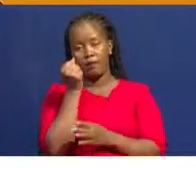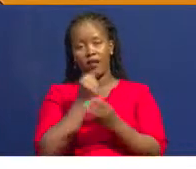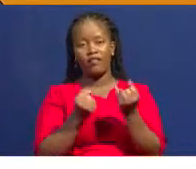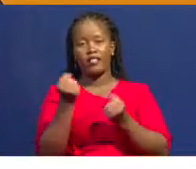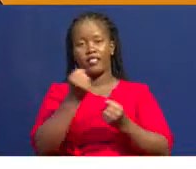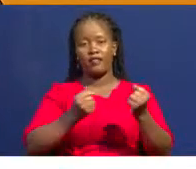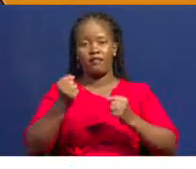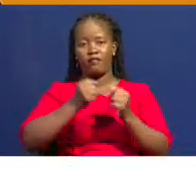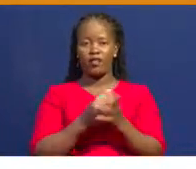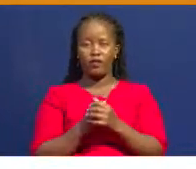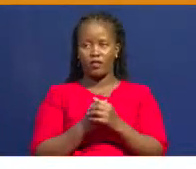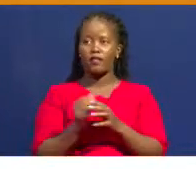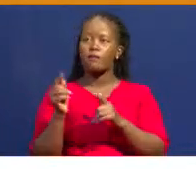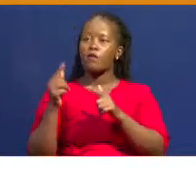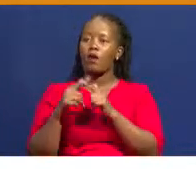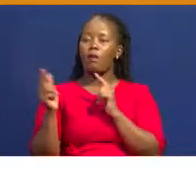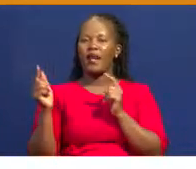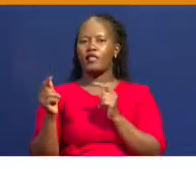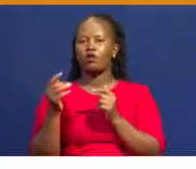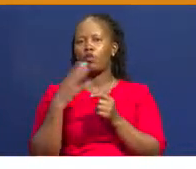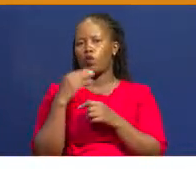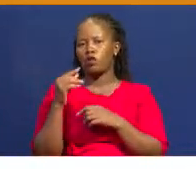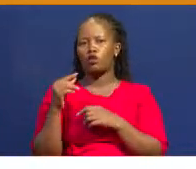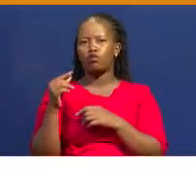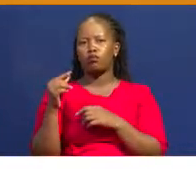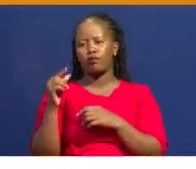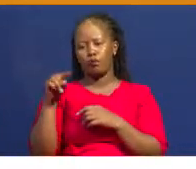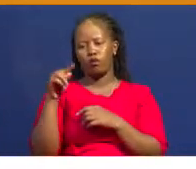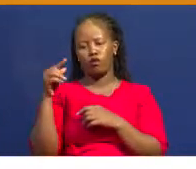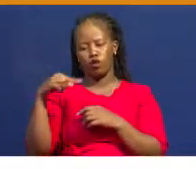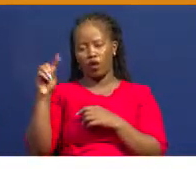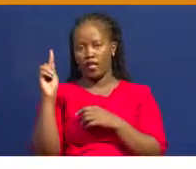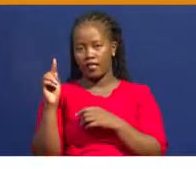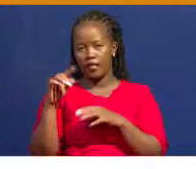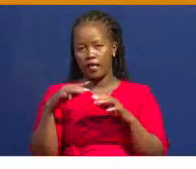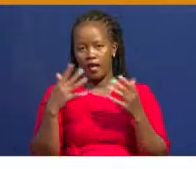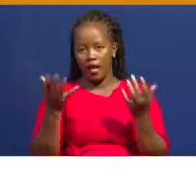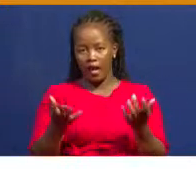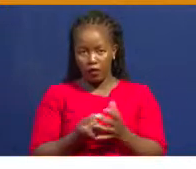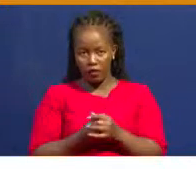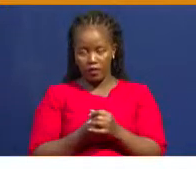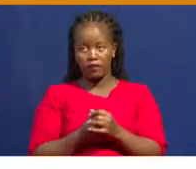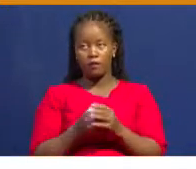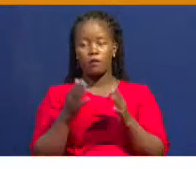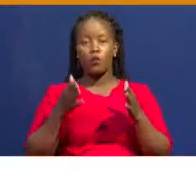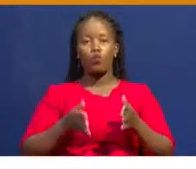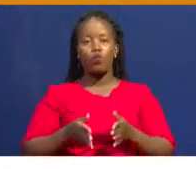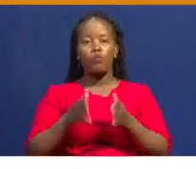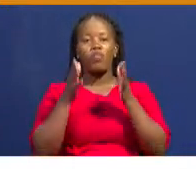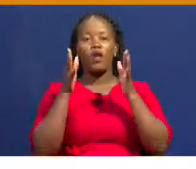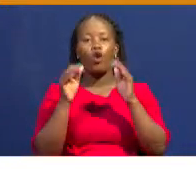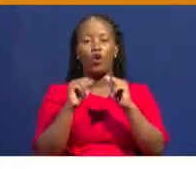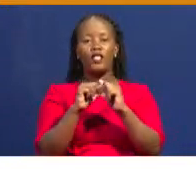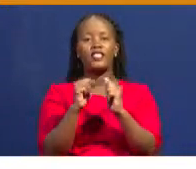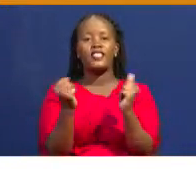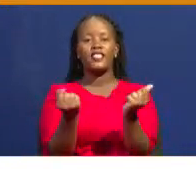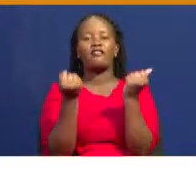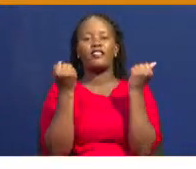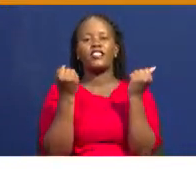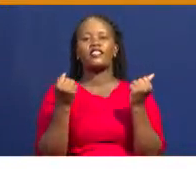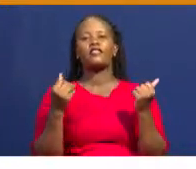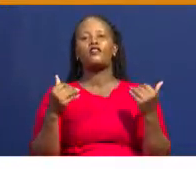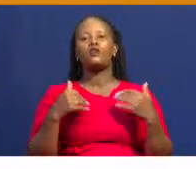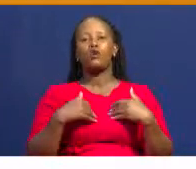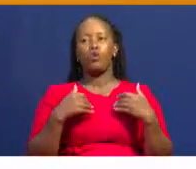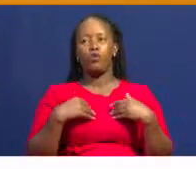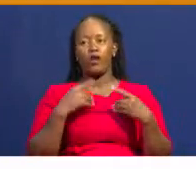that in the pillars of road safety, we have a pillar called